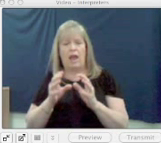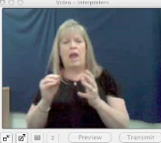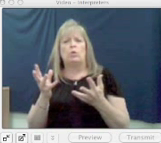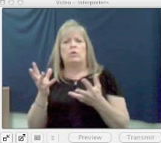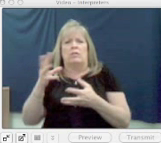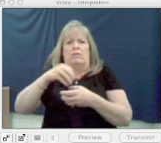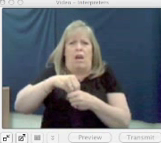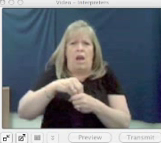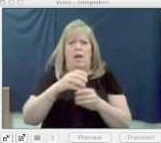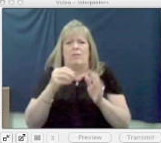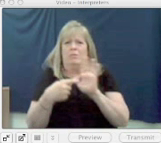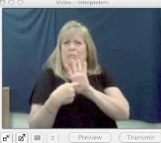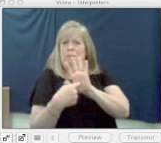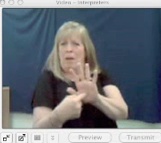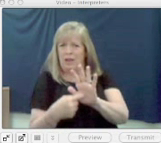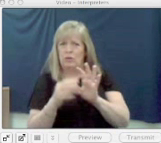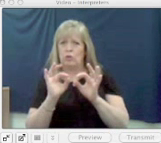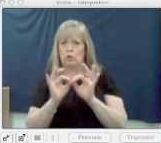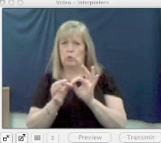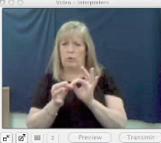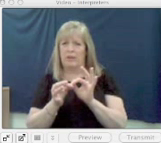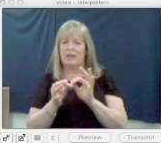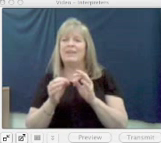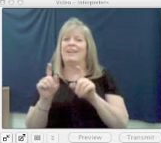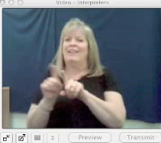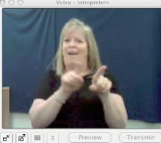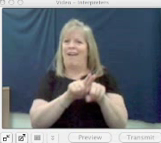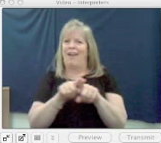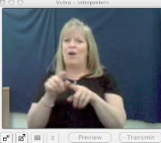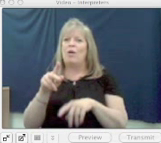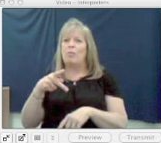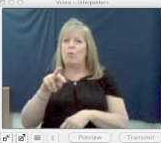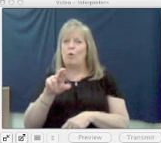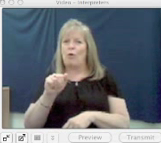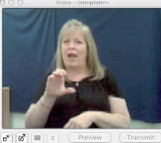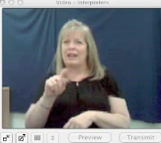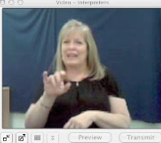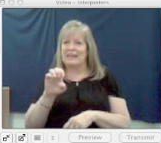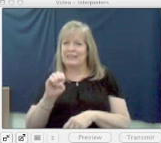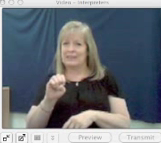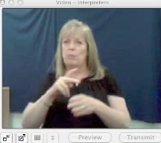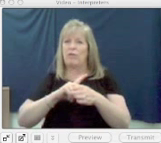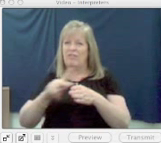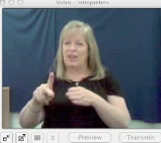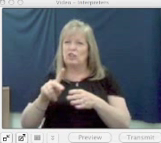model interpreting after a practice profession mentality.